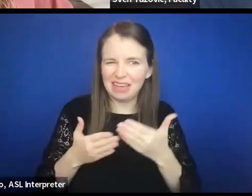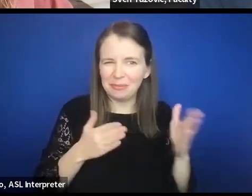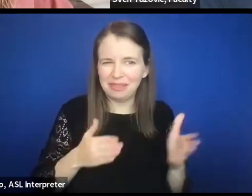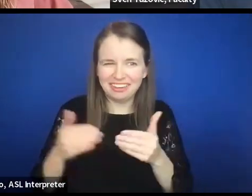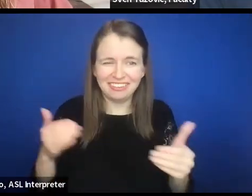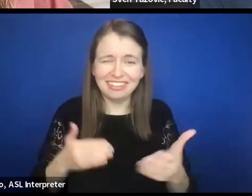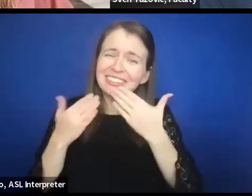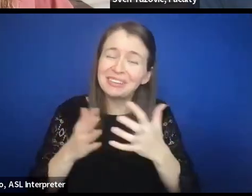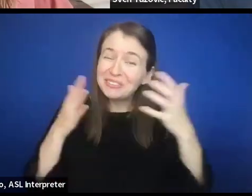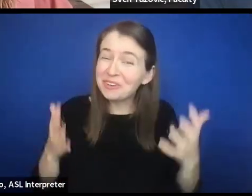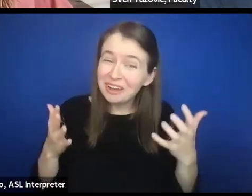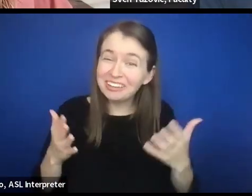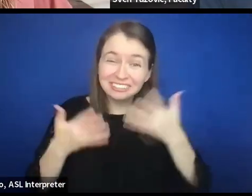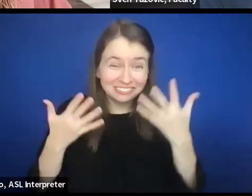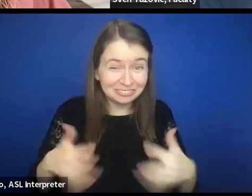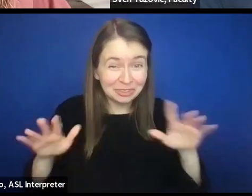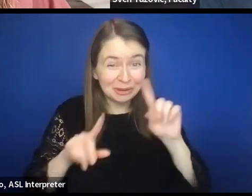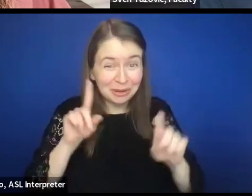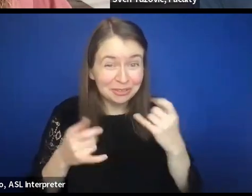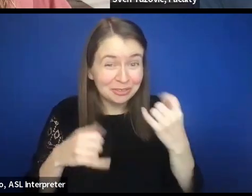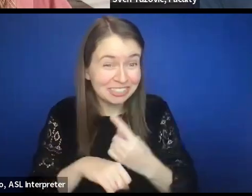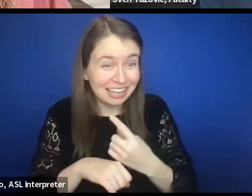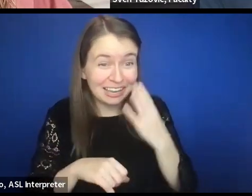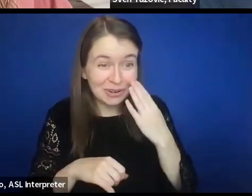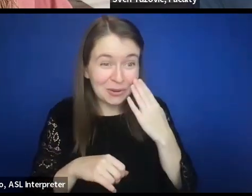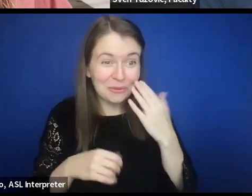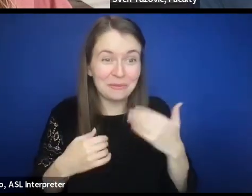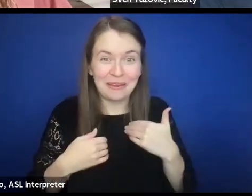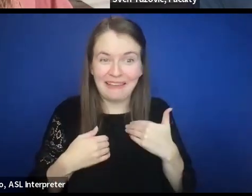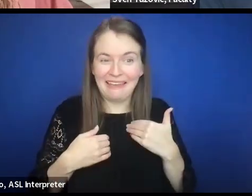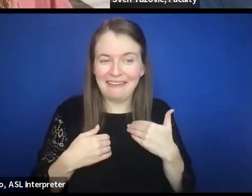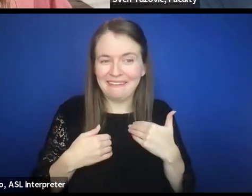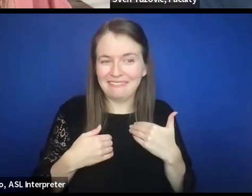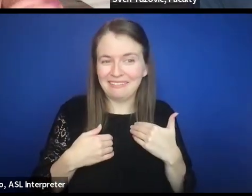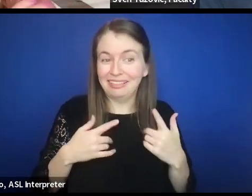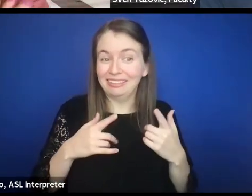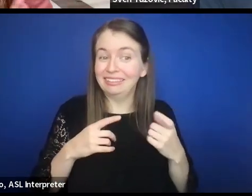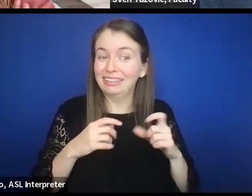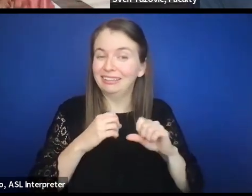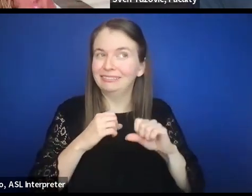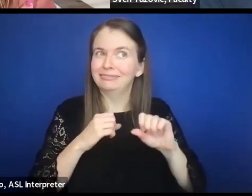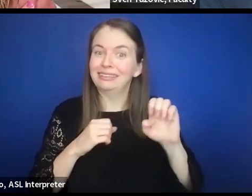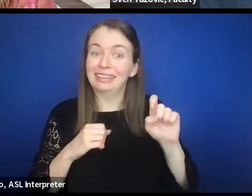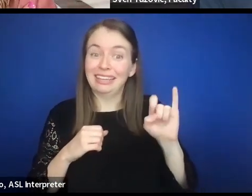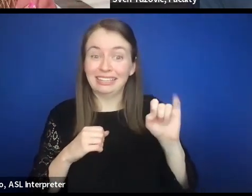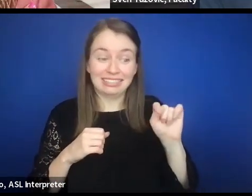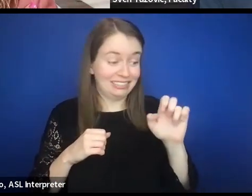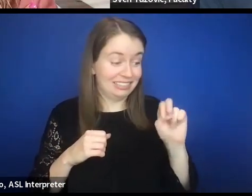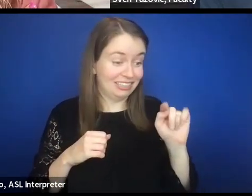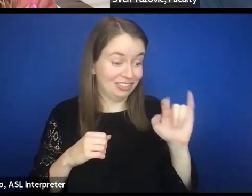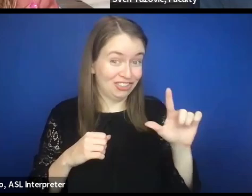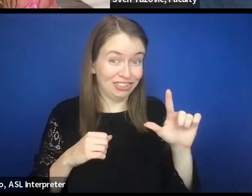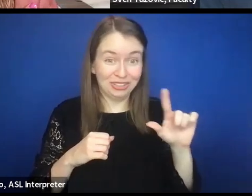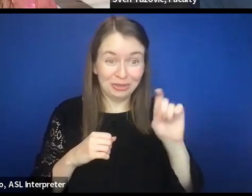so much. These were my questions for today. I know we have also one kind of existential question that for sure our faculty